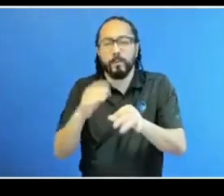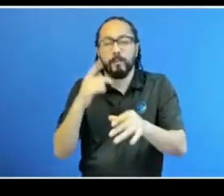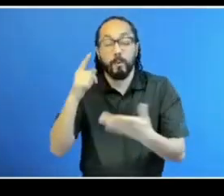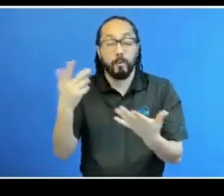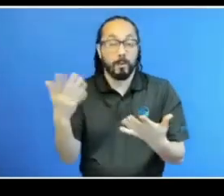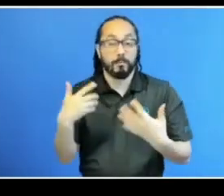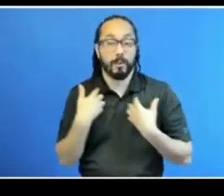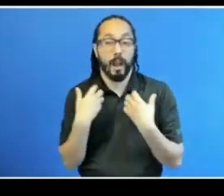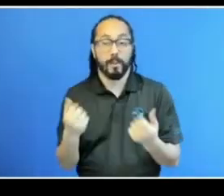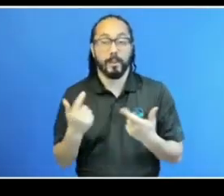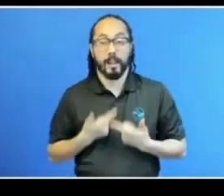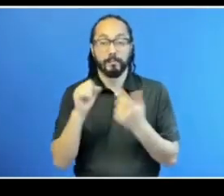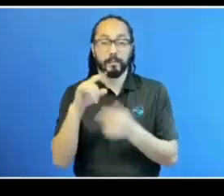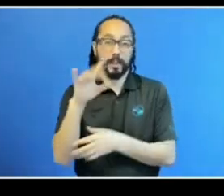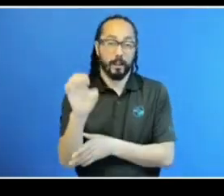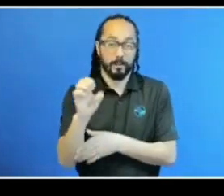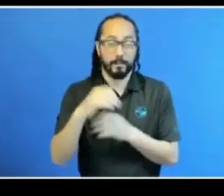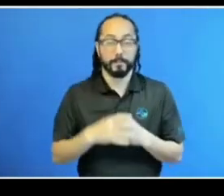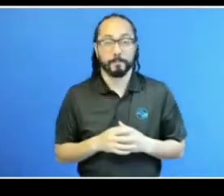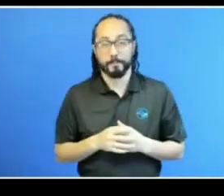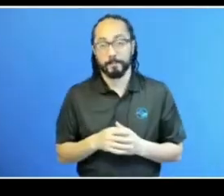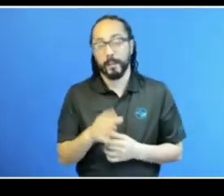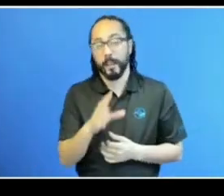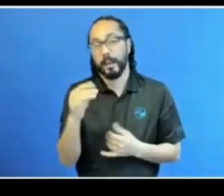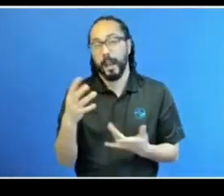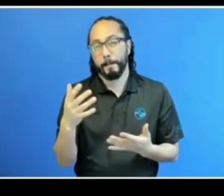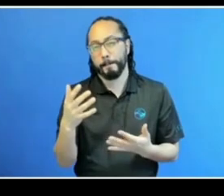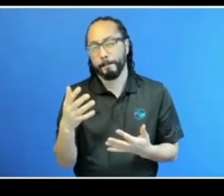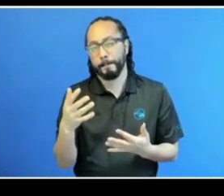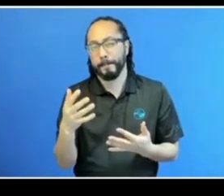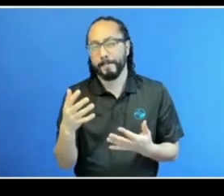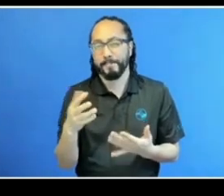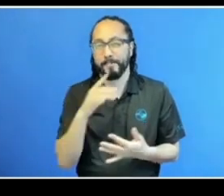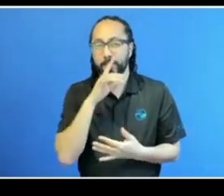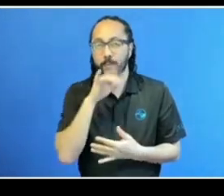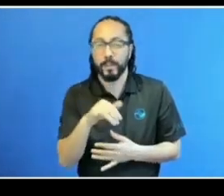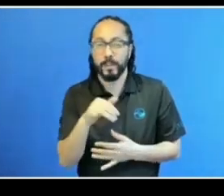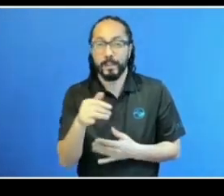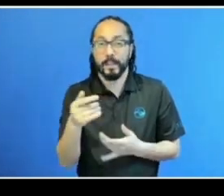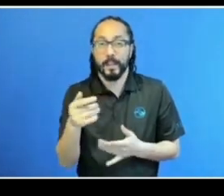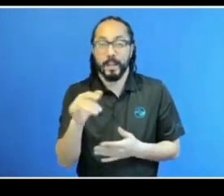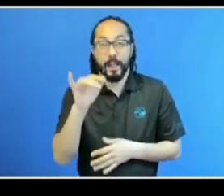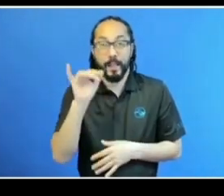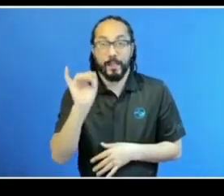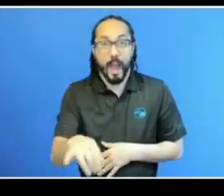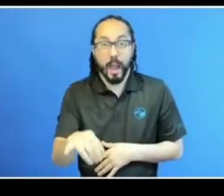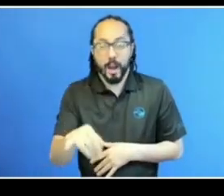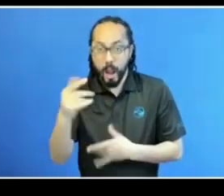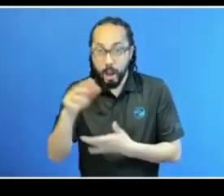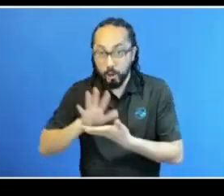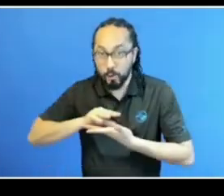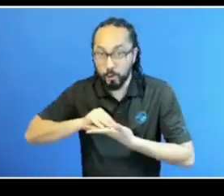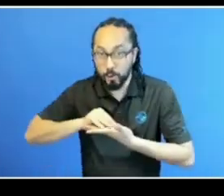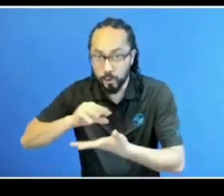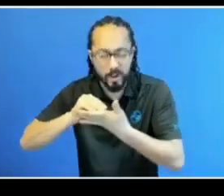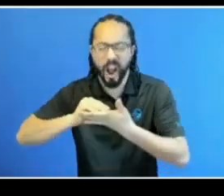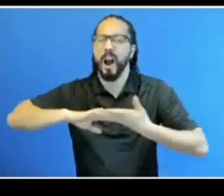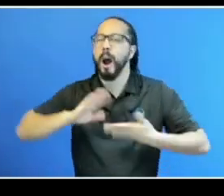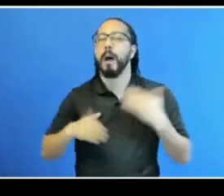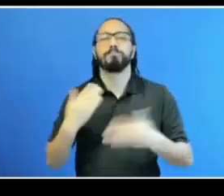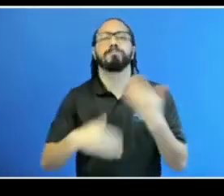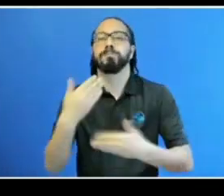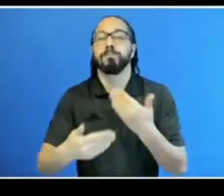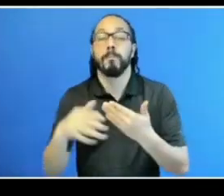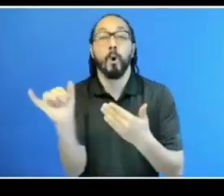healthy lifestyle. And I really took that and ran with it and shared it with